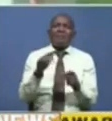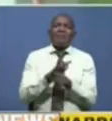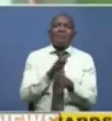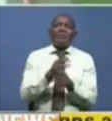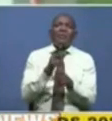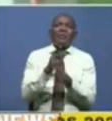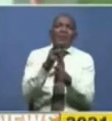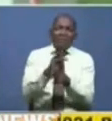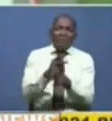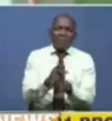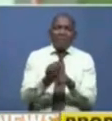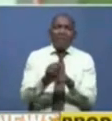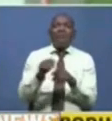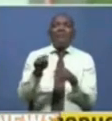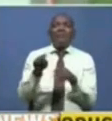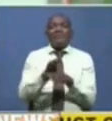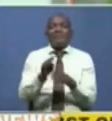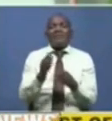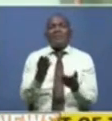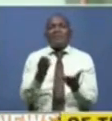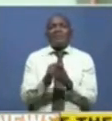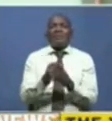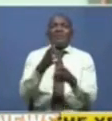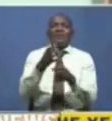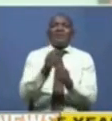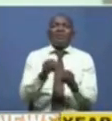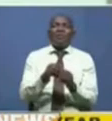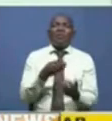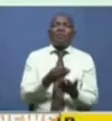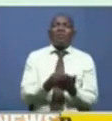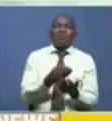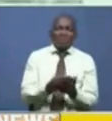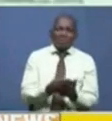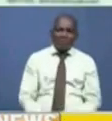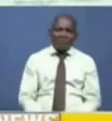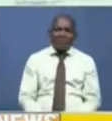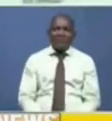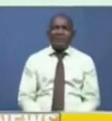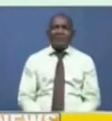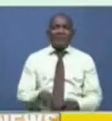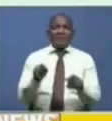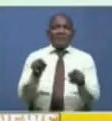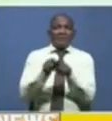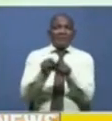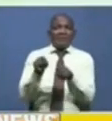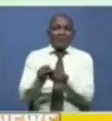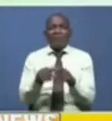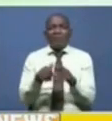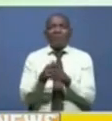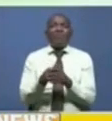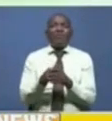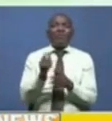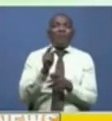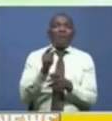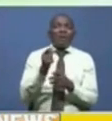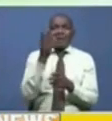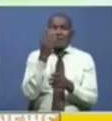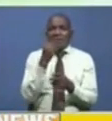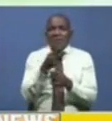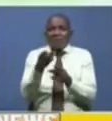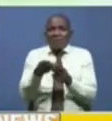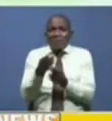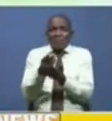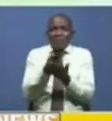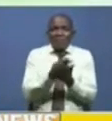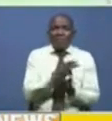maintain it. A business model to generate revenue has been added. In addition to the wards and consulting rooms,